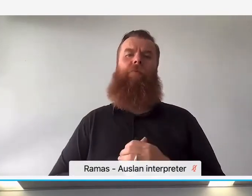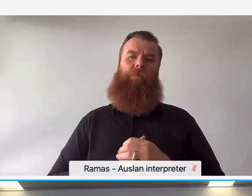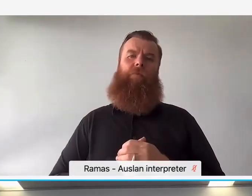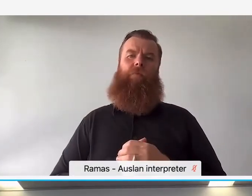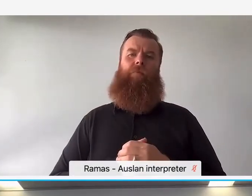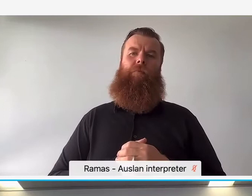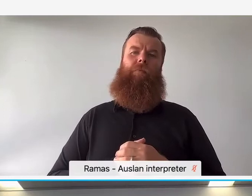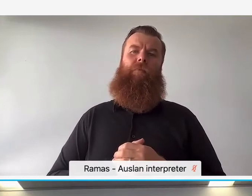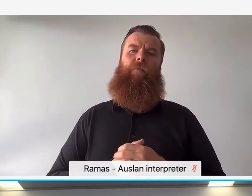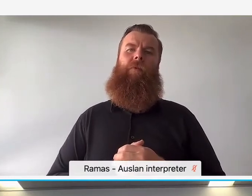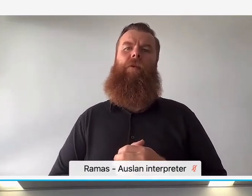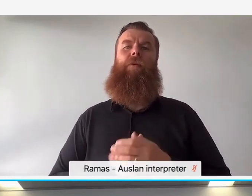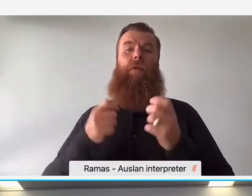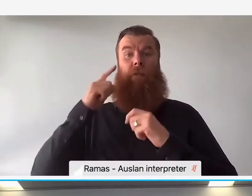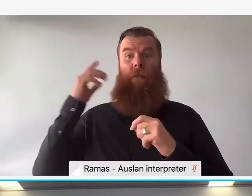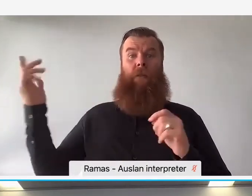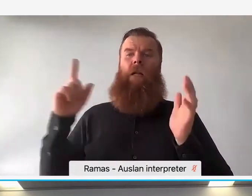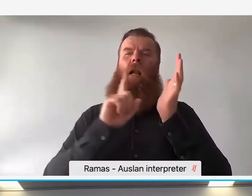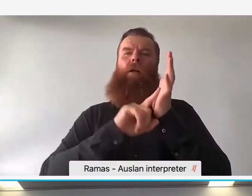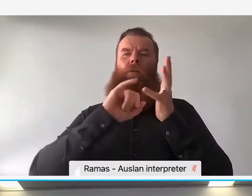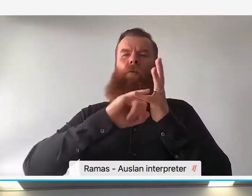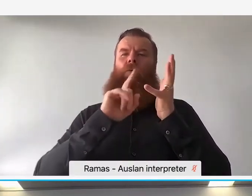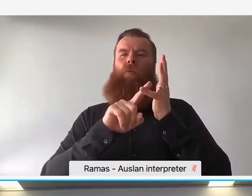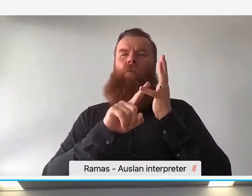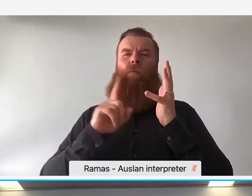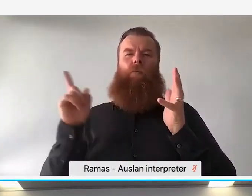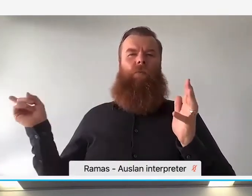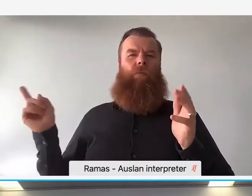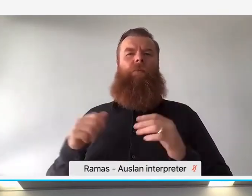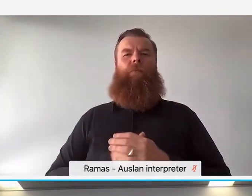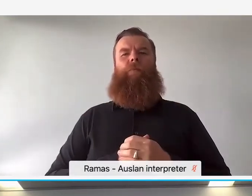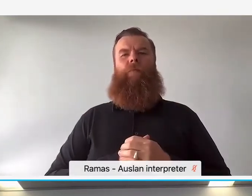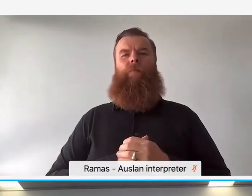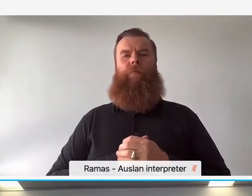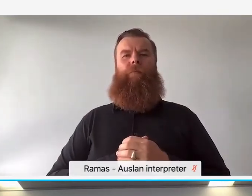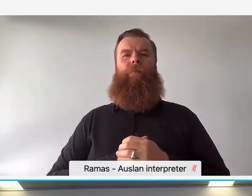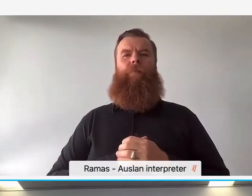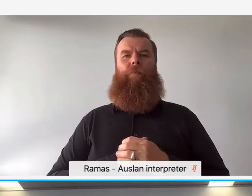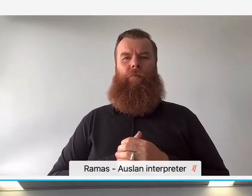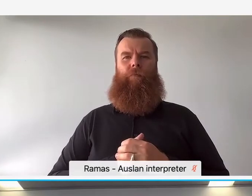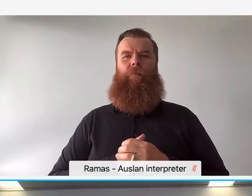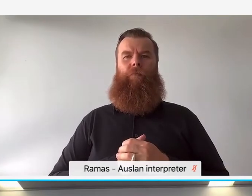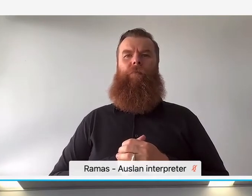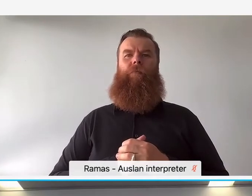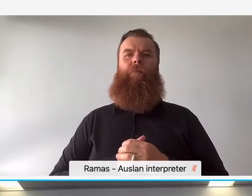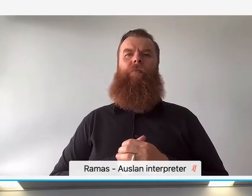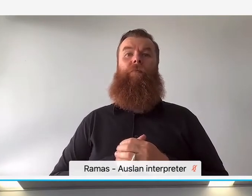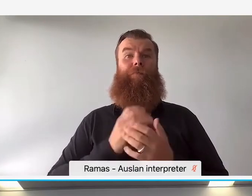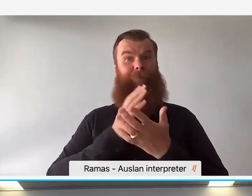I'm now just going to briefly touch on the role of labour sending units, who are our key partners in making this scheme work.